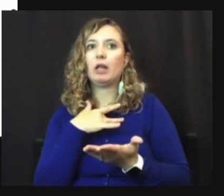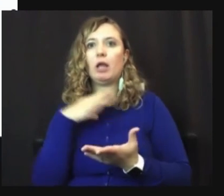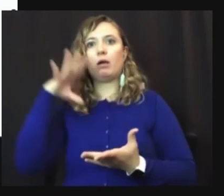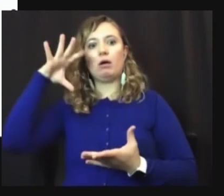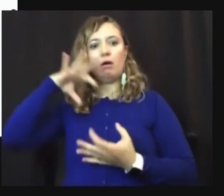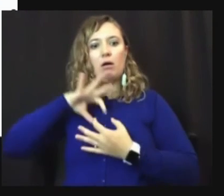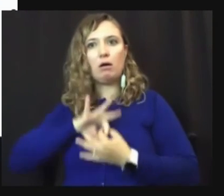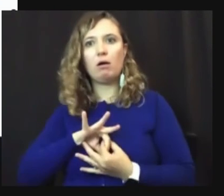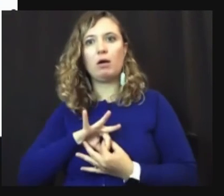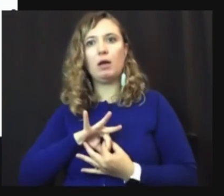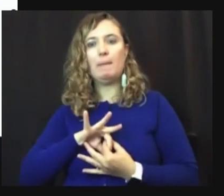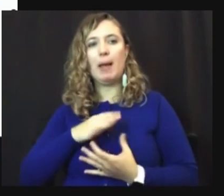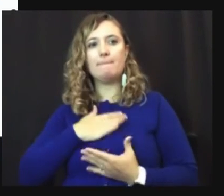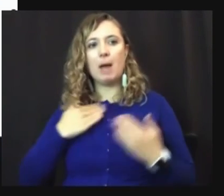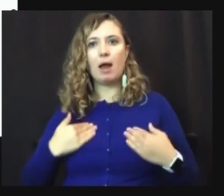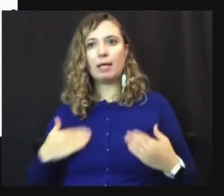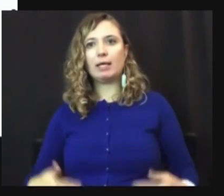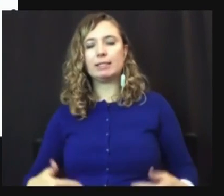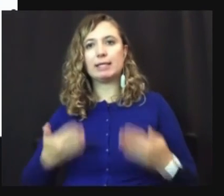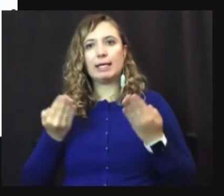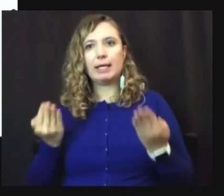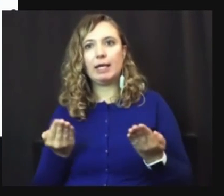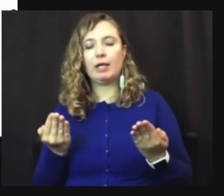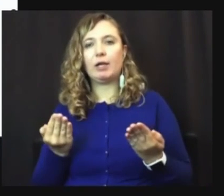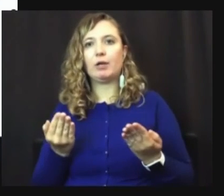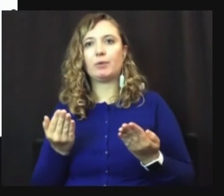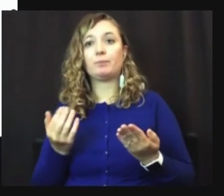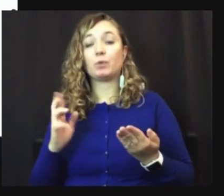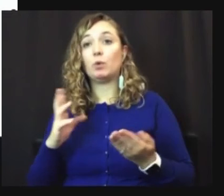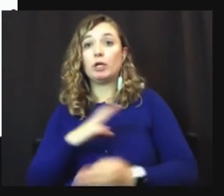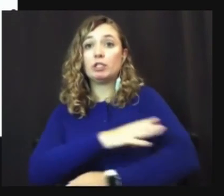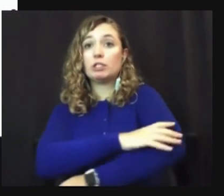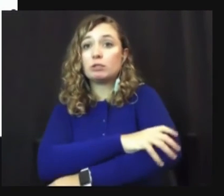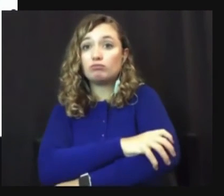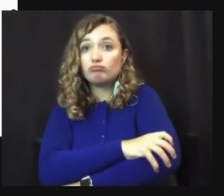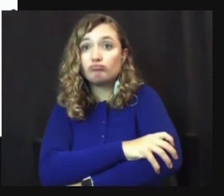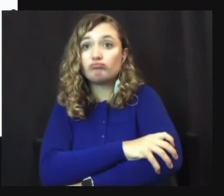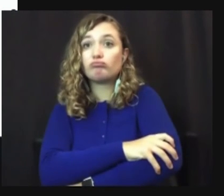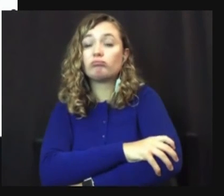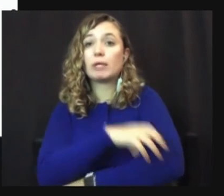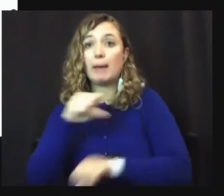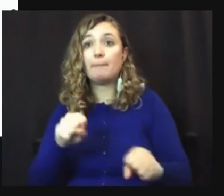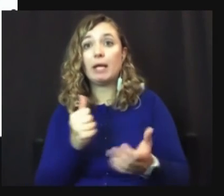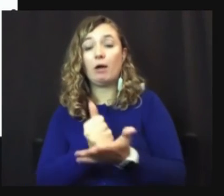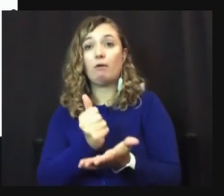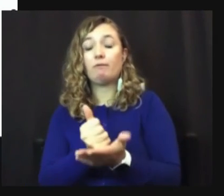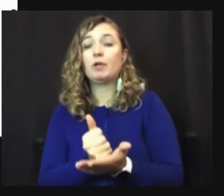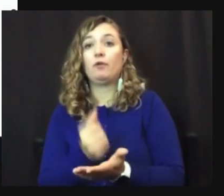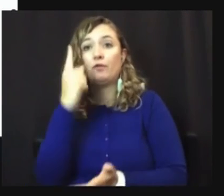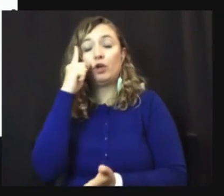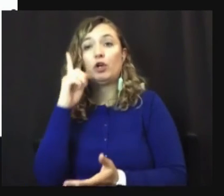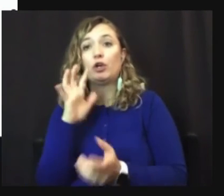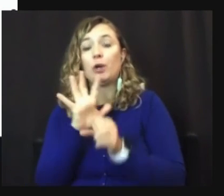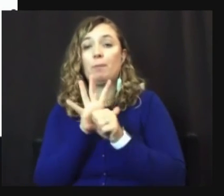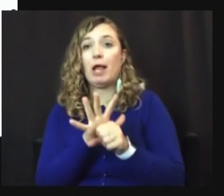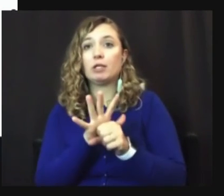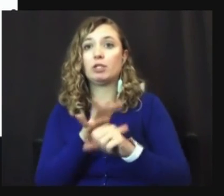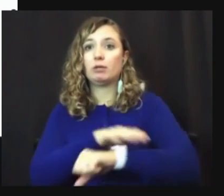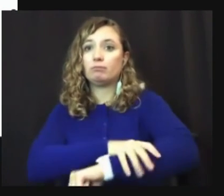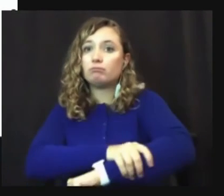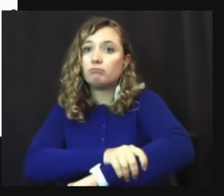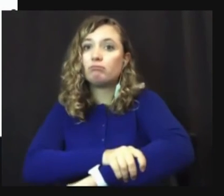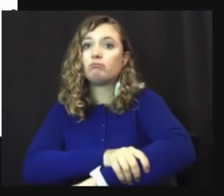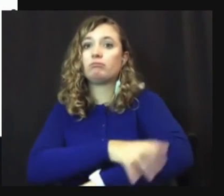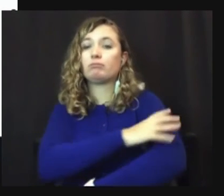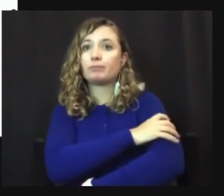in this moment. Squeezing can be helpful for compression along the arms, along